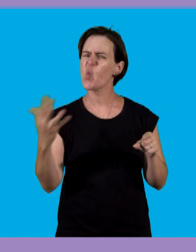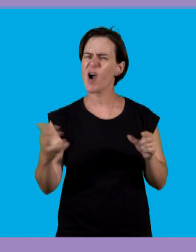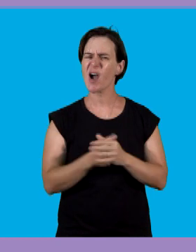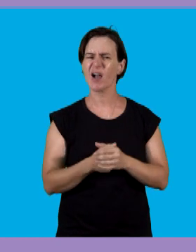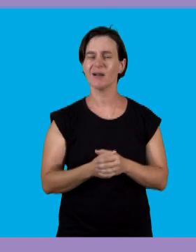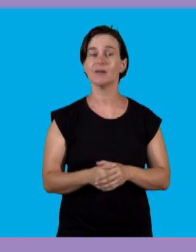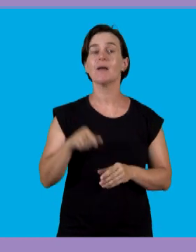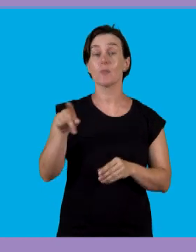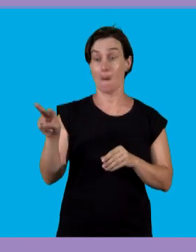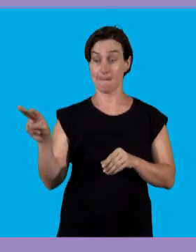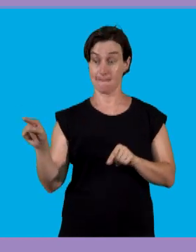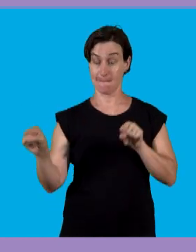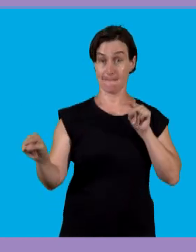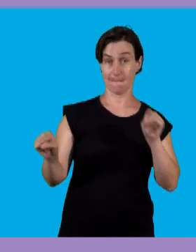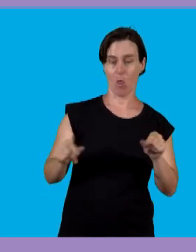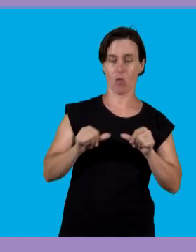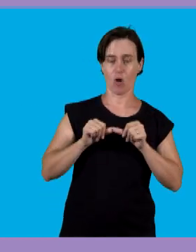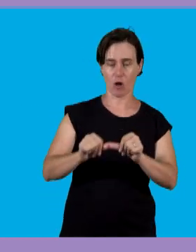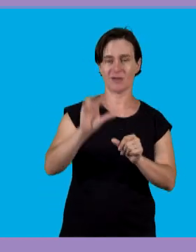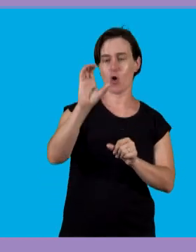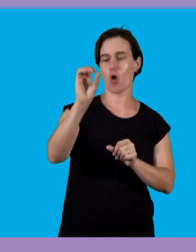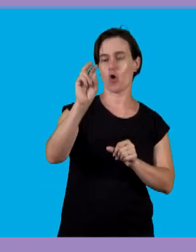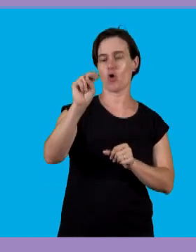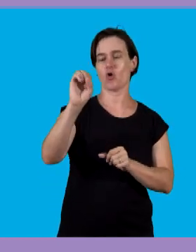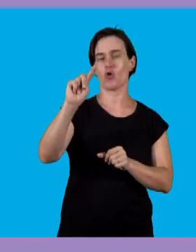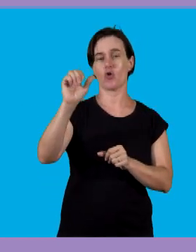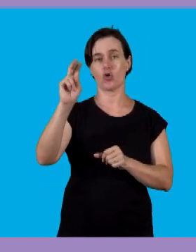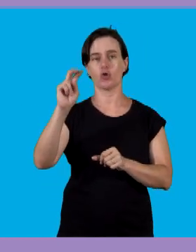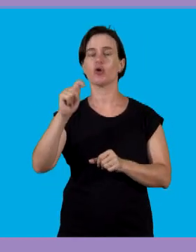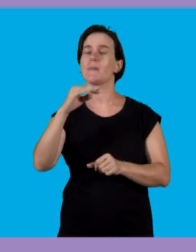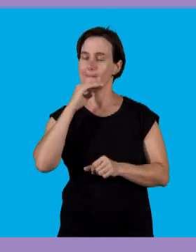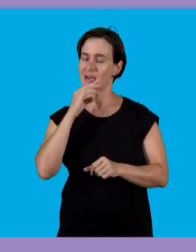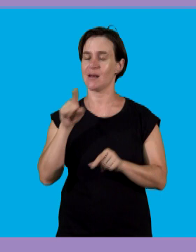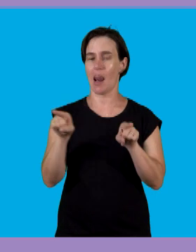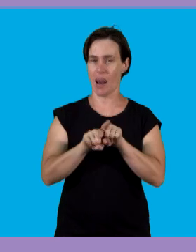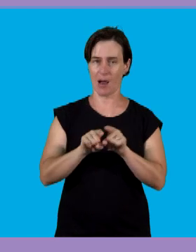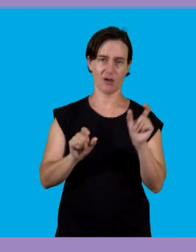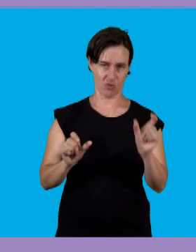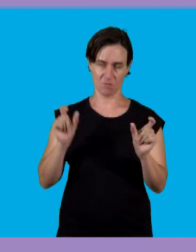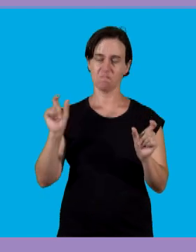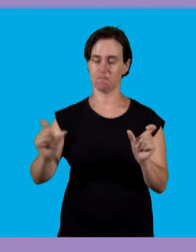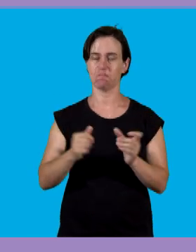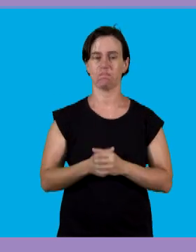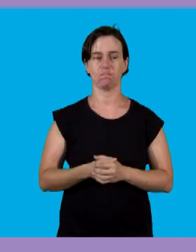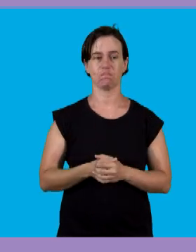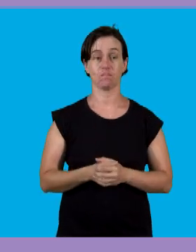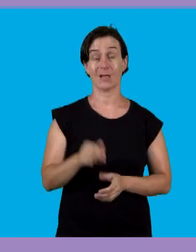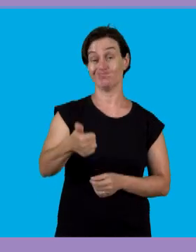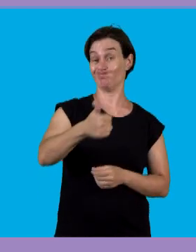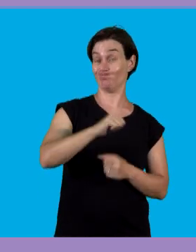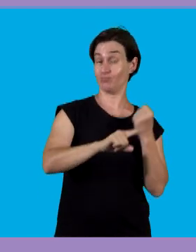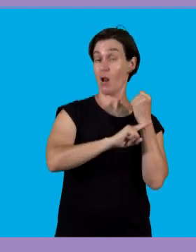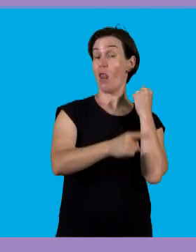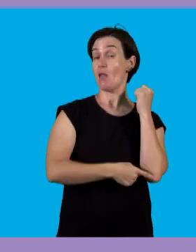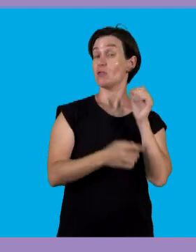terms? Because they are both constants. So yes, they are also like terms. And this